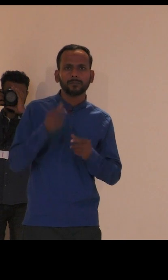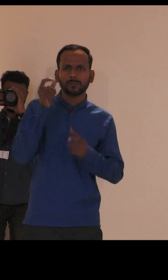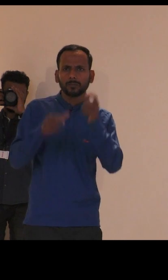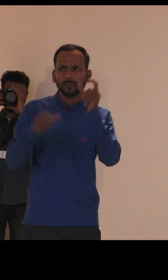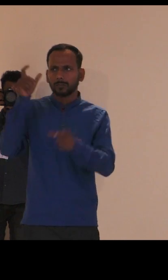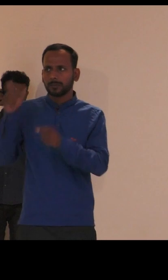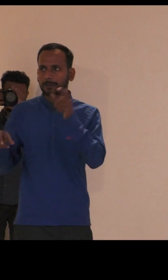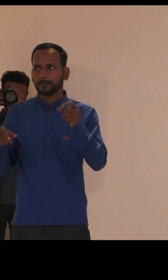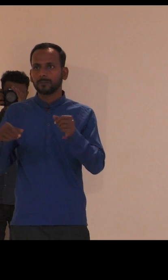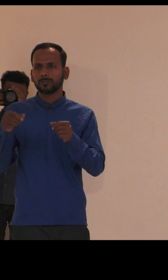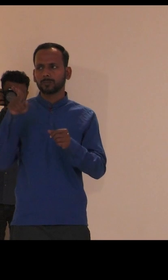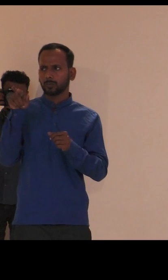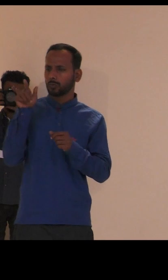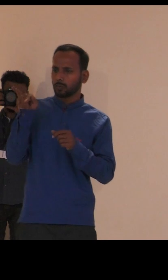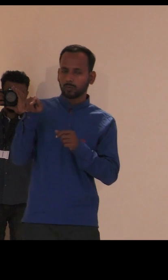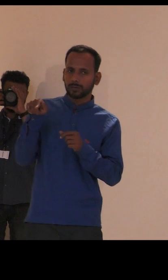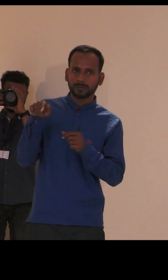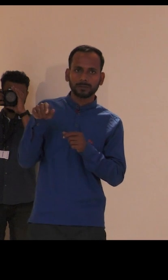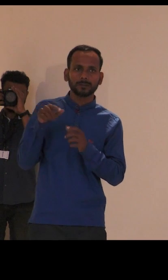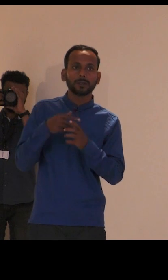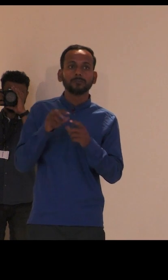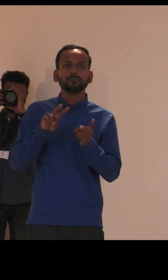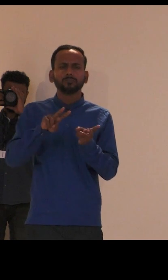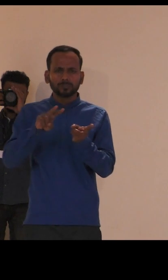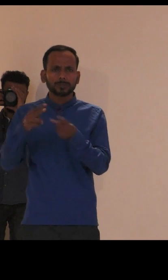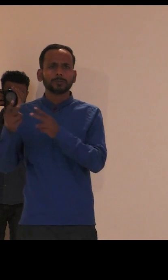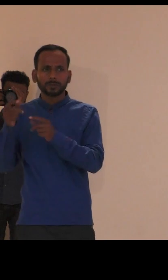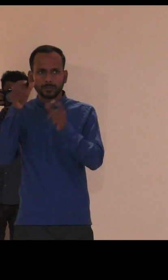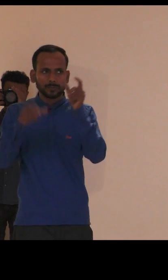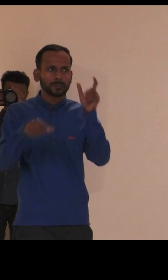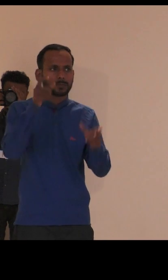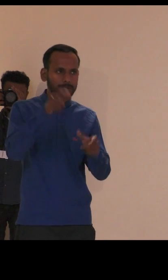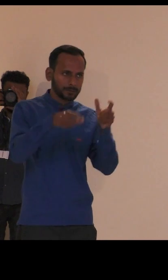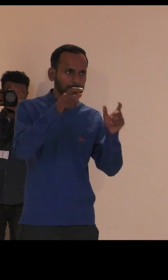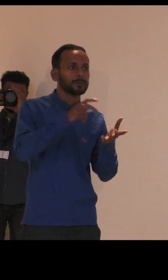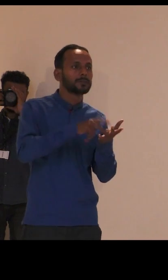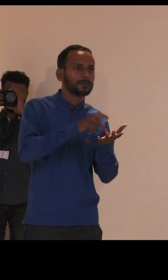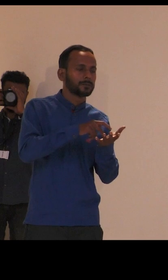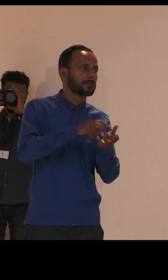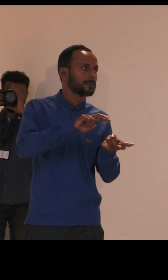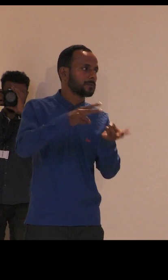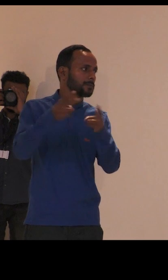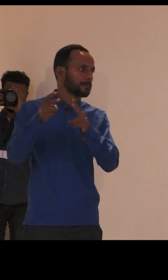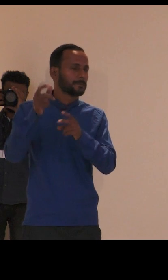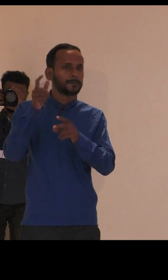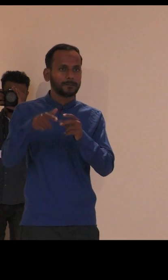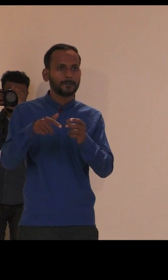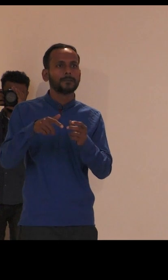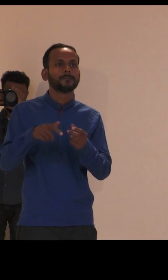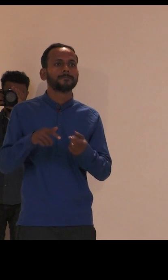people, not only professional journalists or trained journalists, but people from different aspects